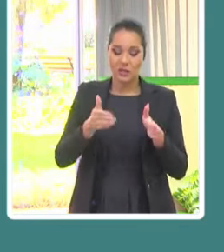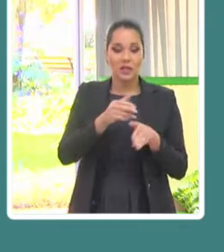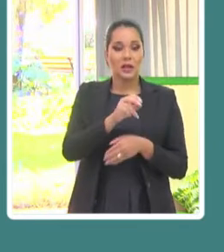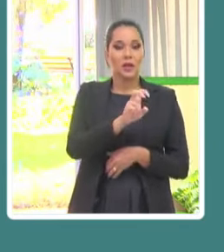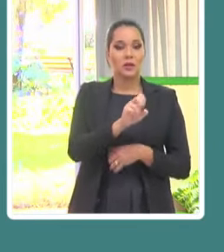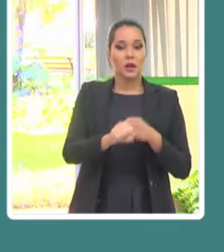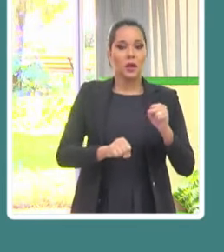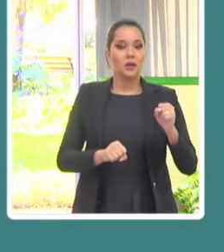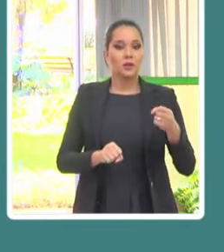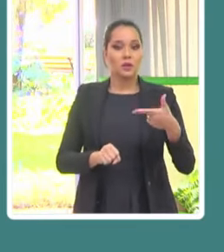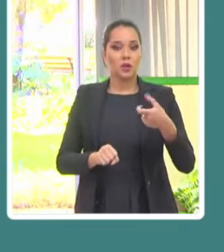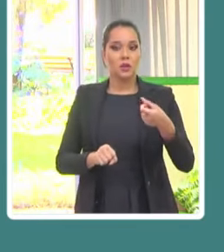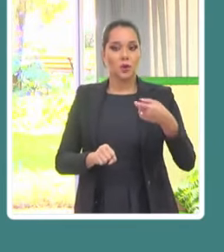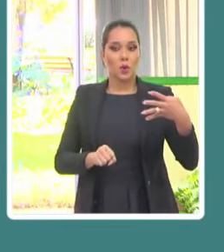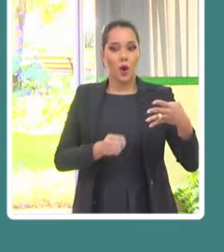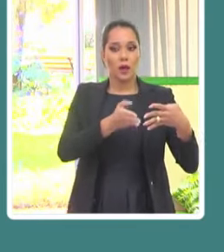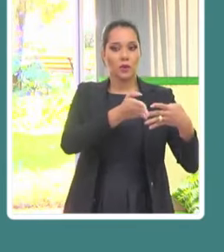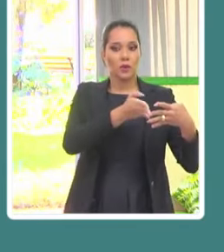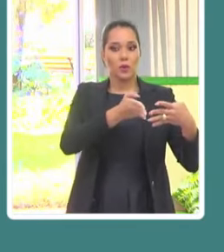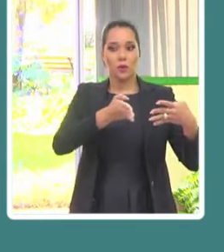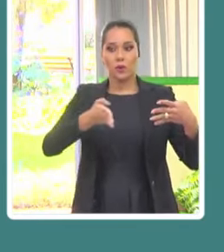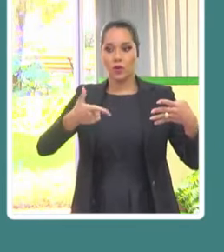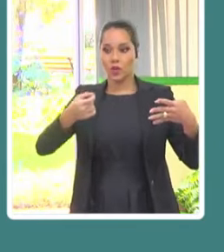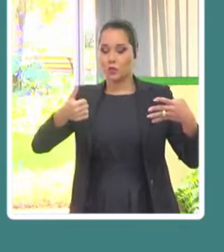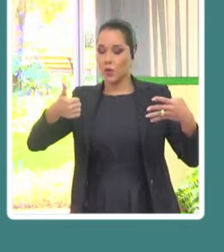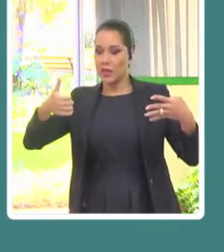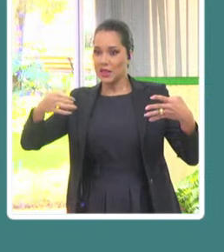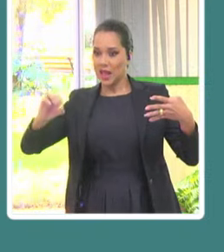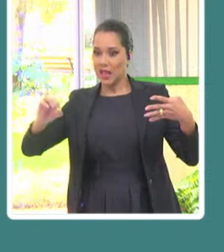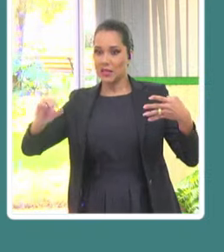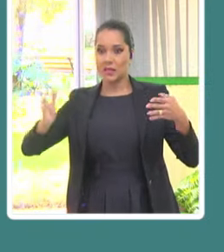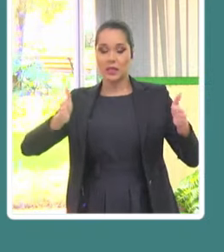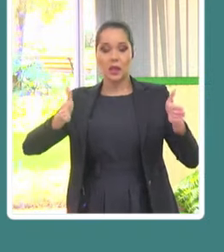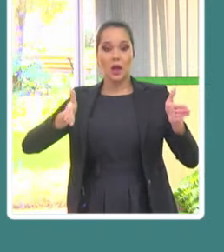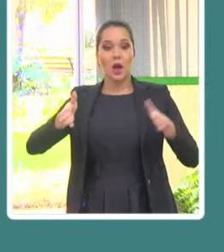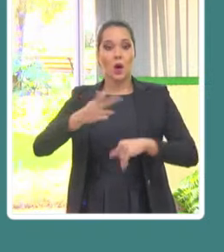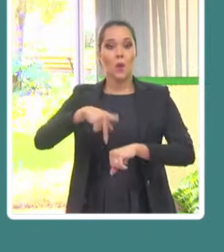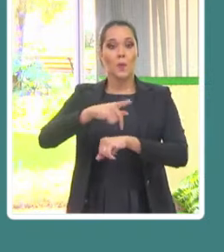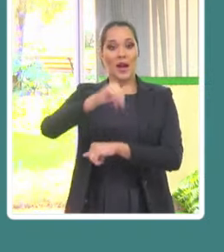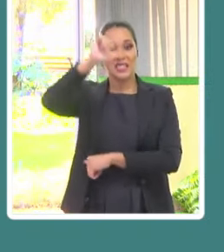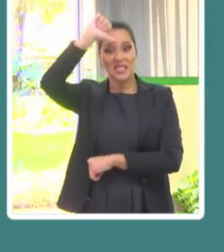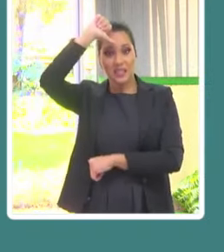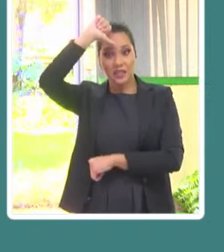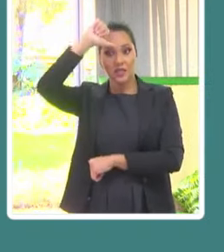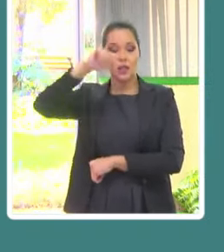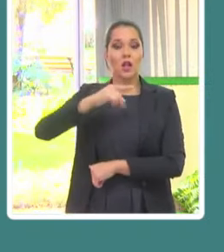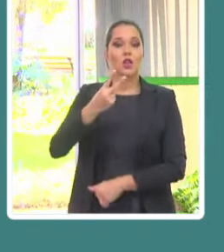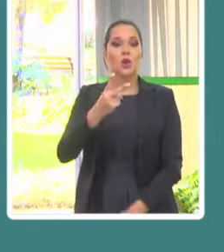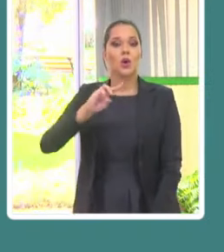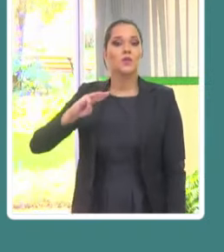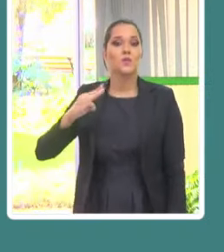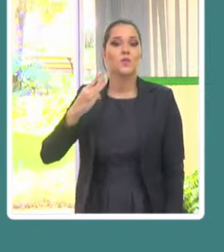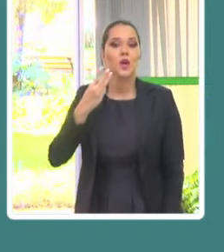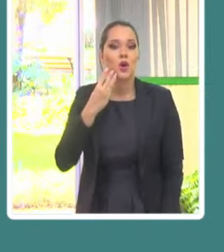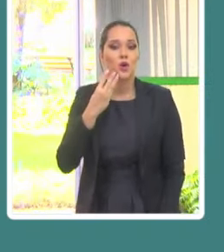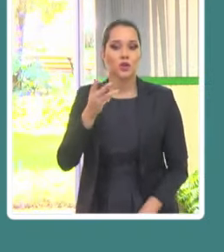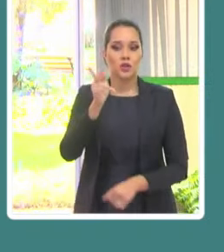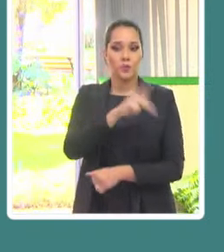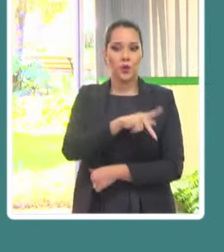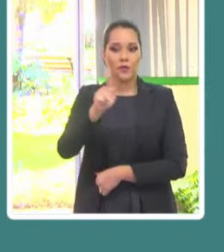2004 and 2010, India appointed 2 million teachers in schools. 2